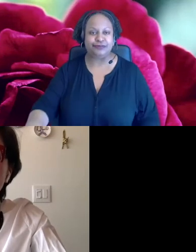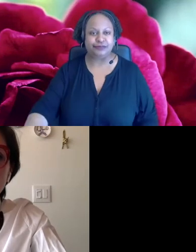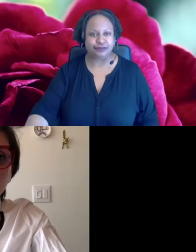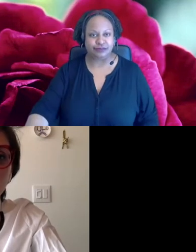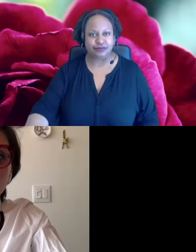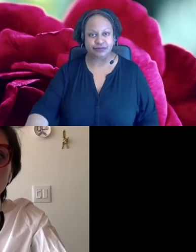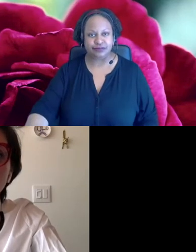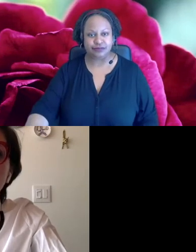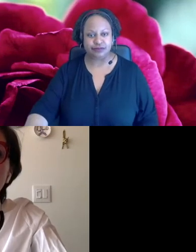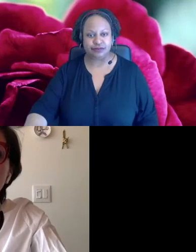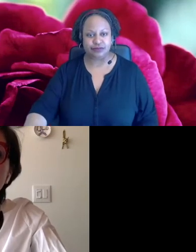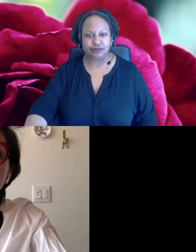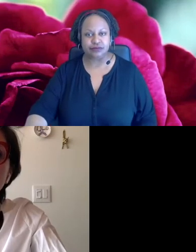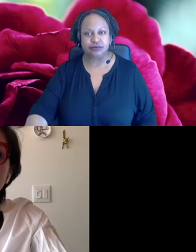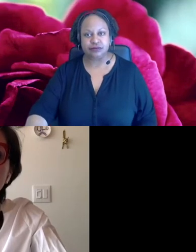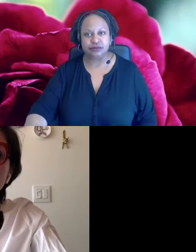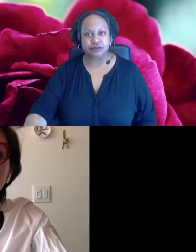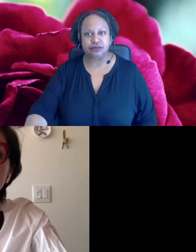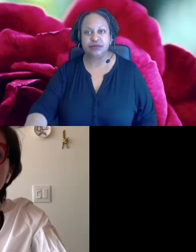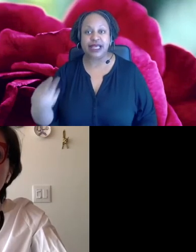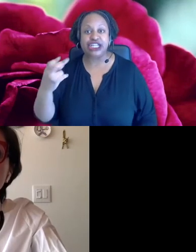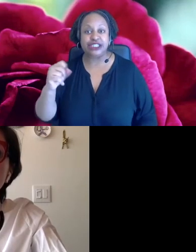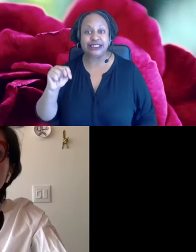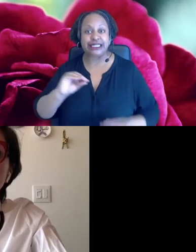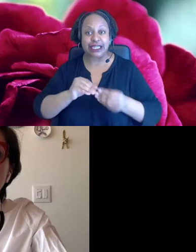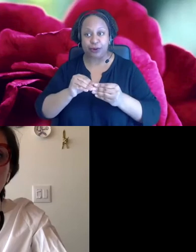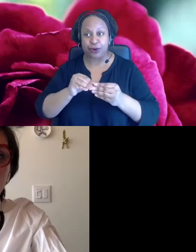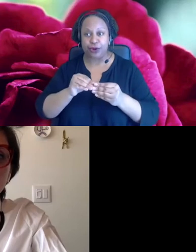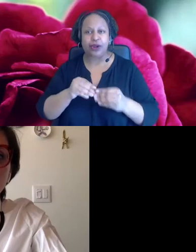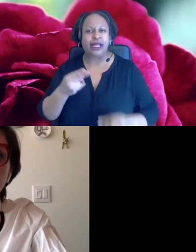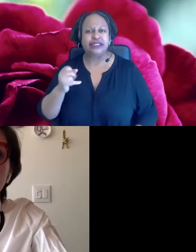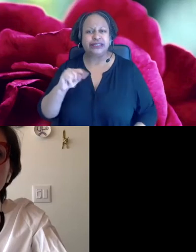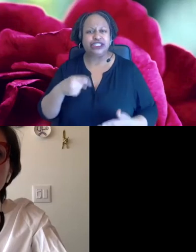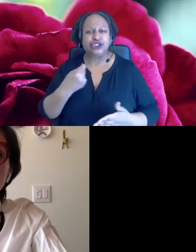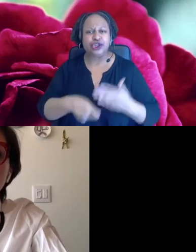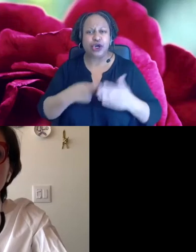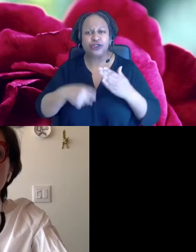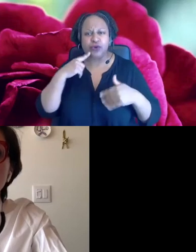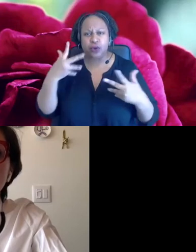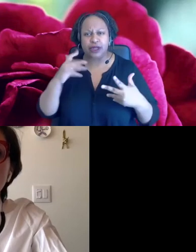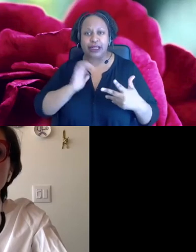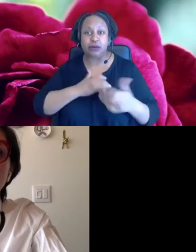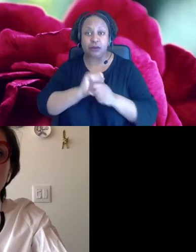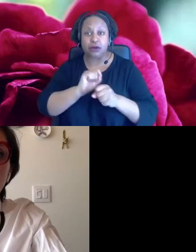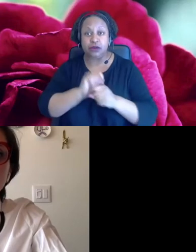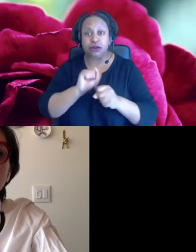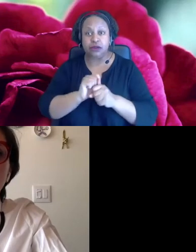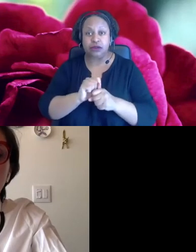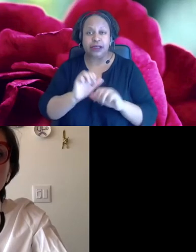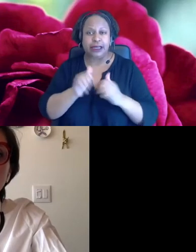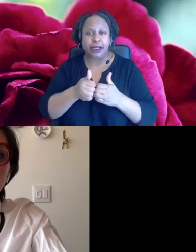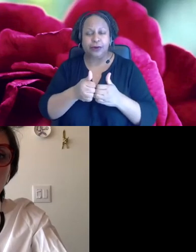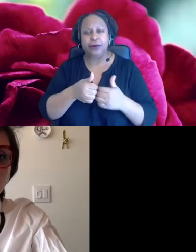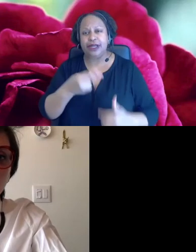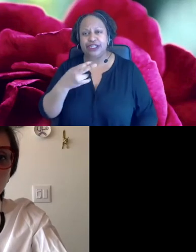about HST numbers. What can HST be charged to in our practice? How does HST relate to the taxes we